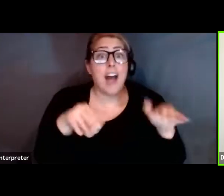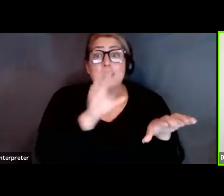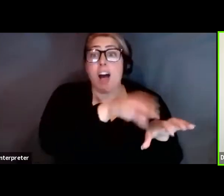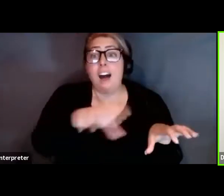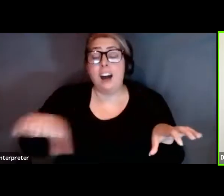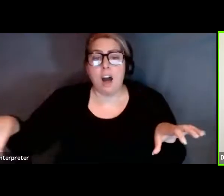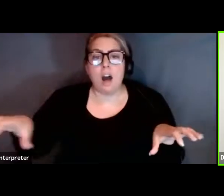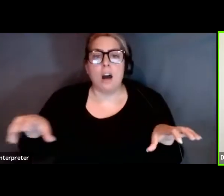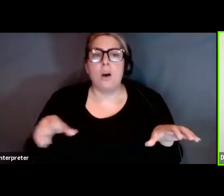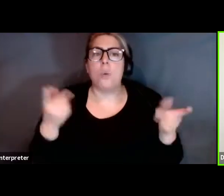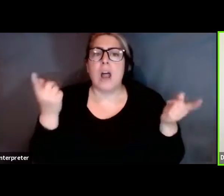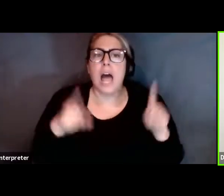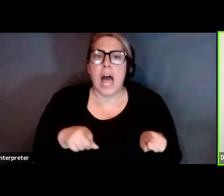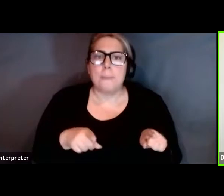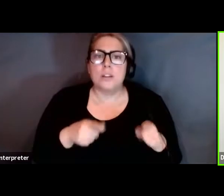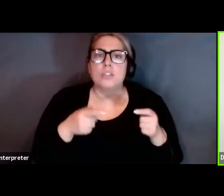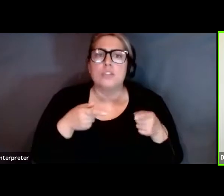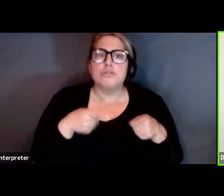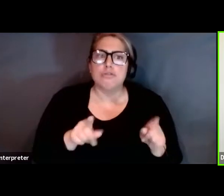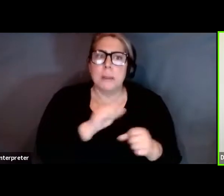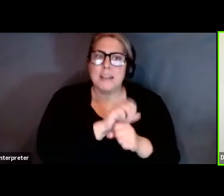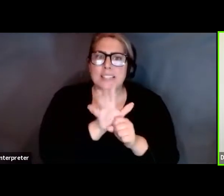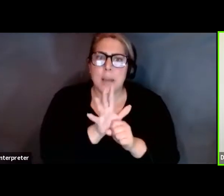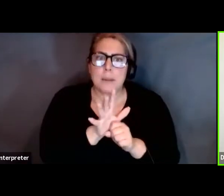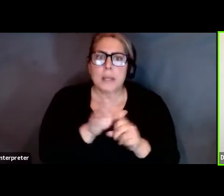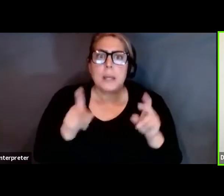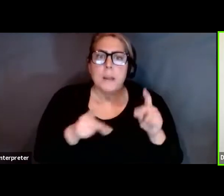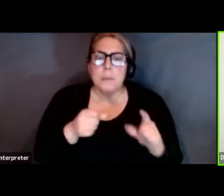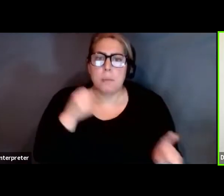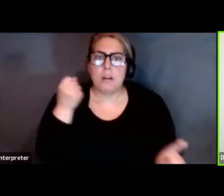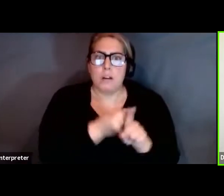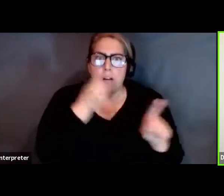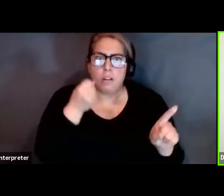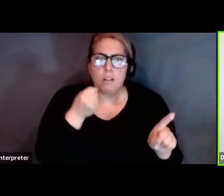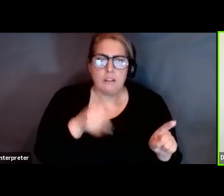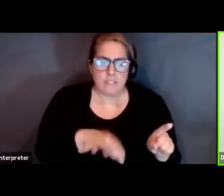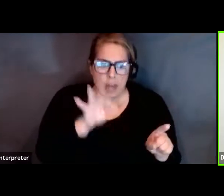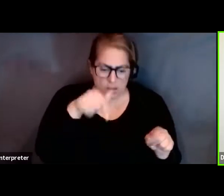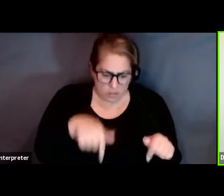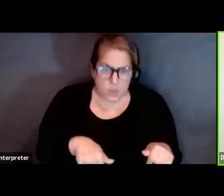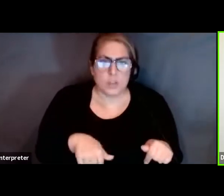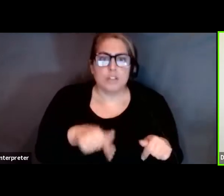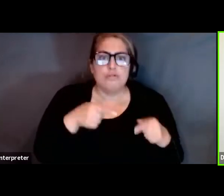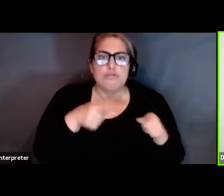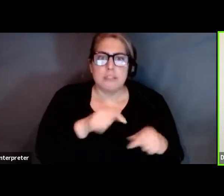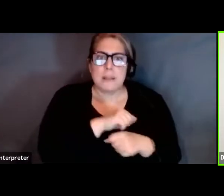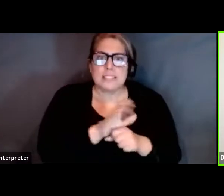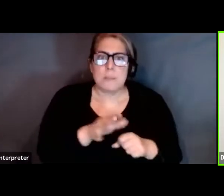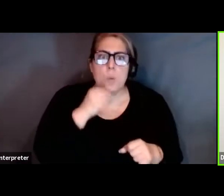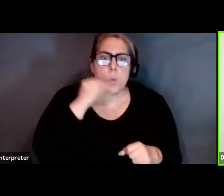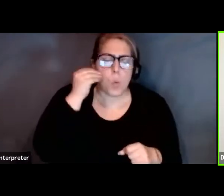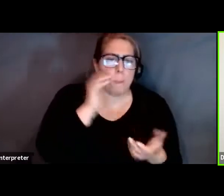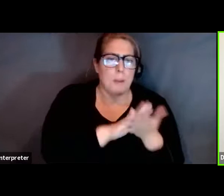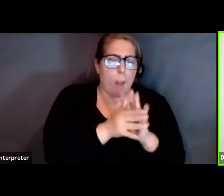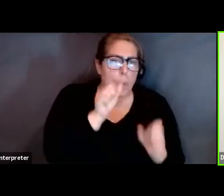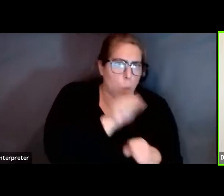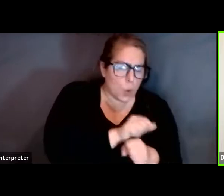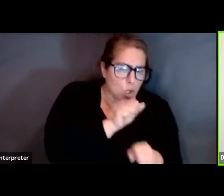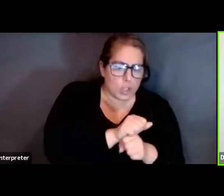suddenly experienced their homes becoming a simultaneous place of work, daycare, school, and forced